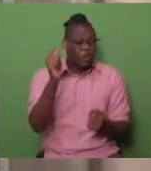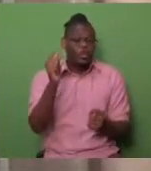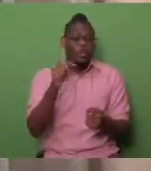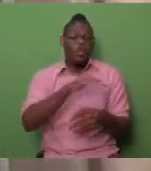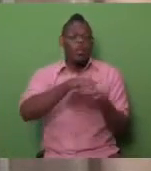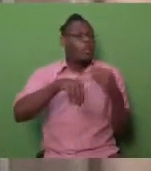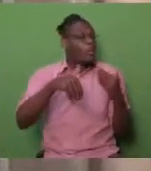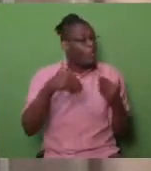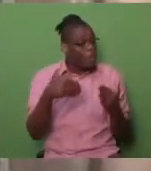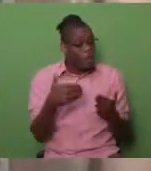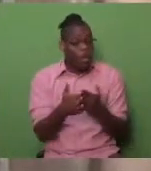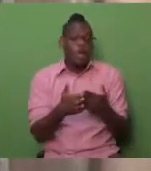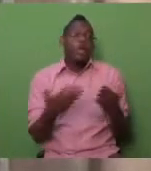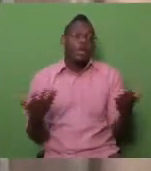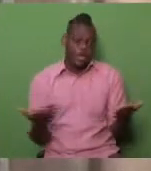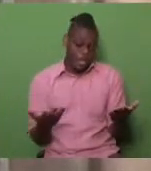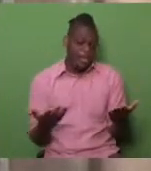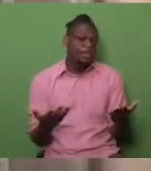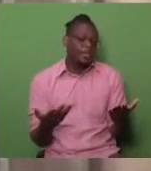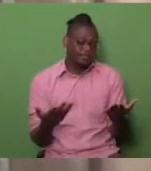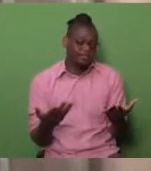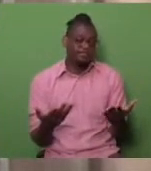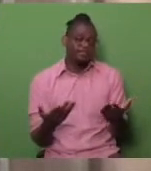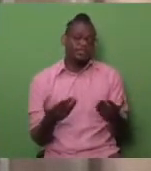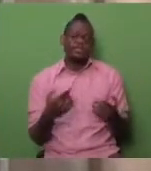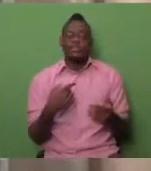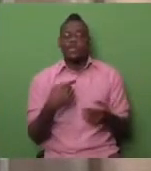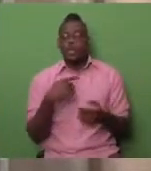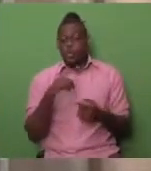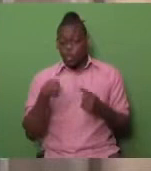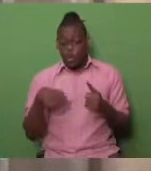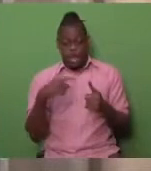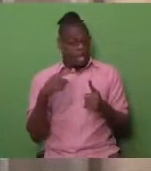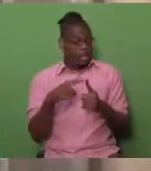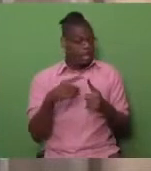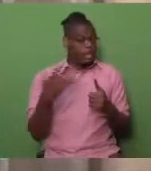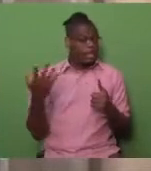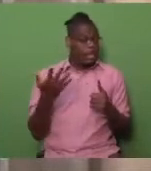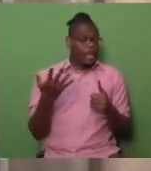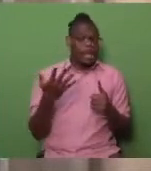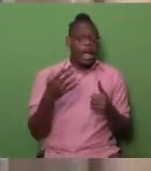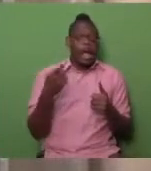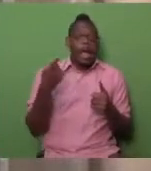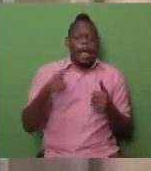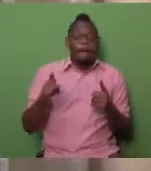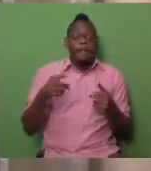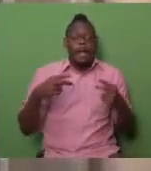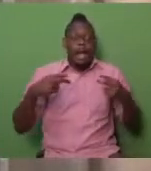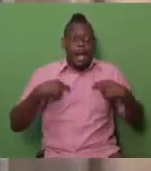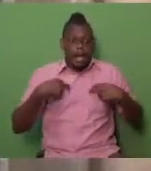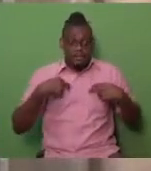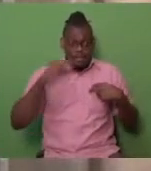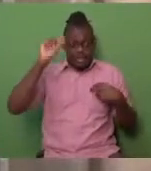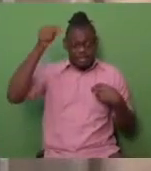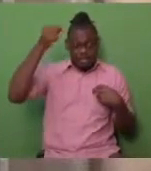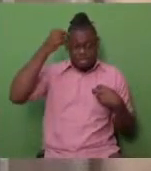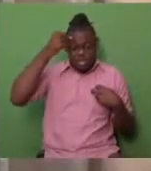You see, Madam, when a government uses its barest of majorities